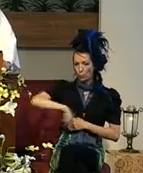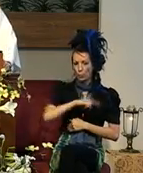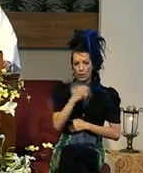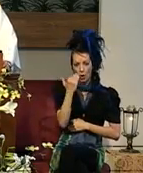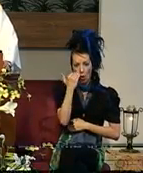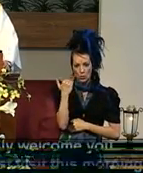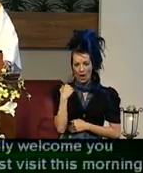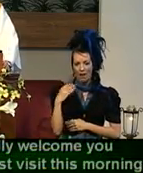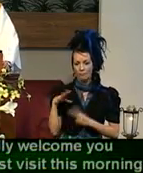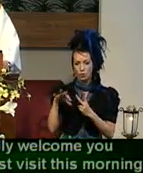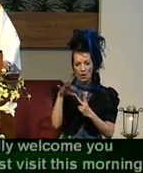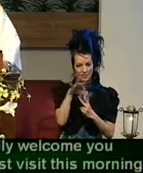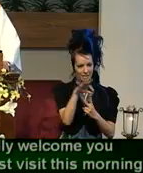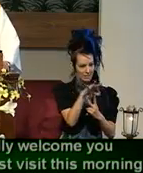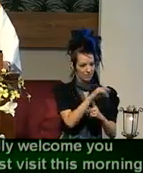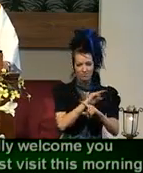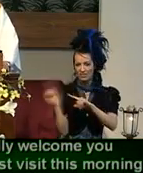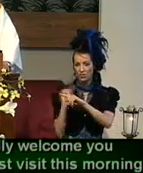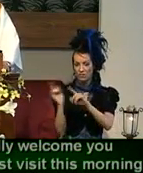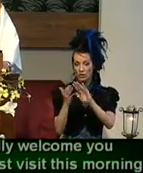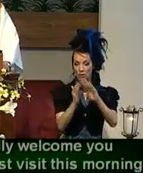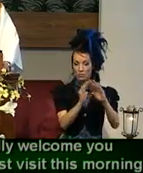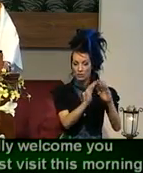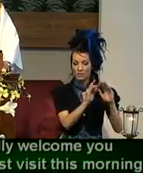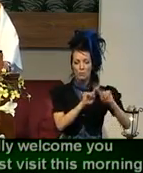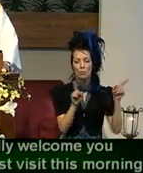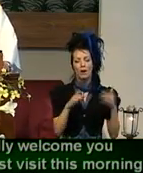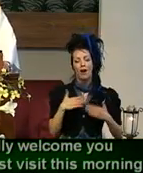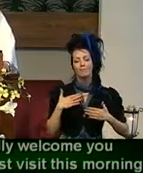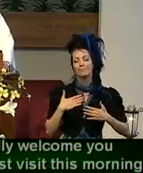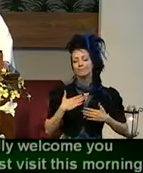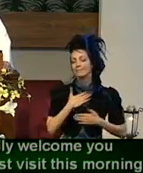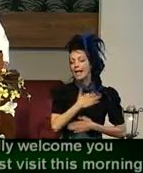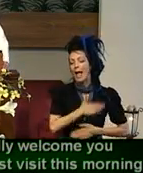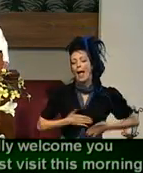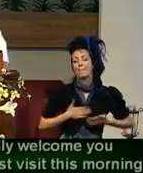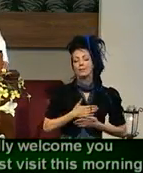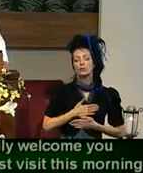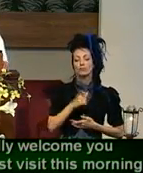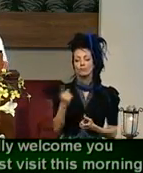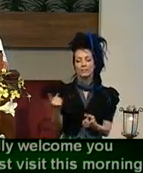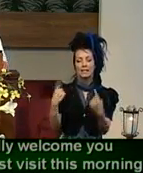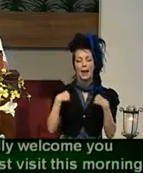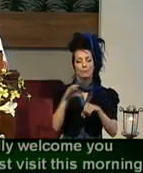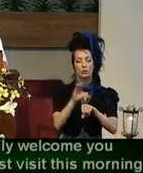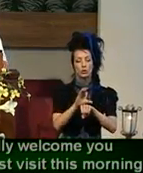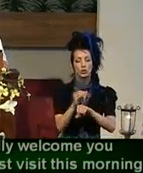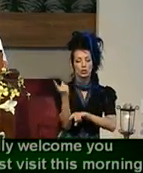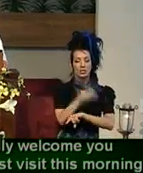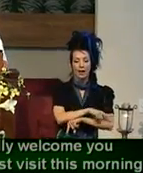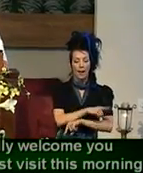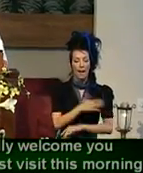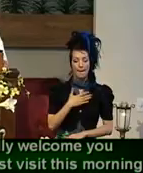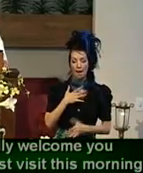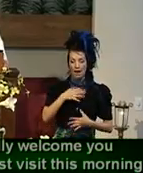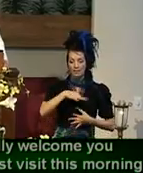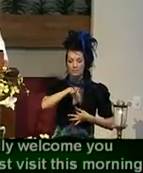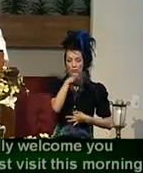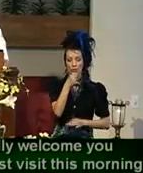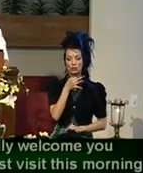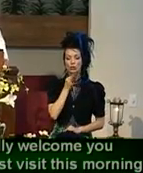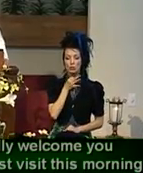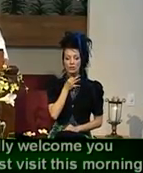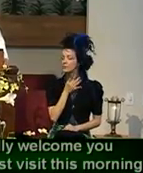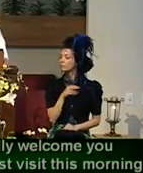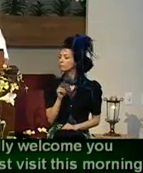you have a choice in worshiping communities, but we are just delighted that you are present with us today. I wonder if you would indulge my spirit, if indeed you're